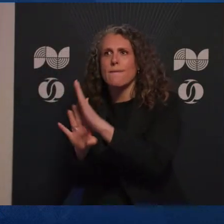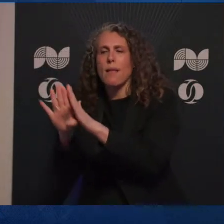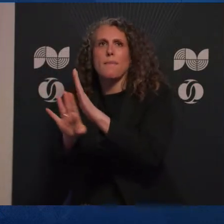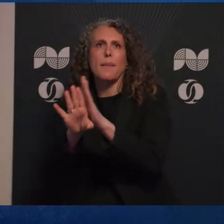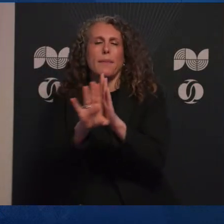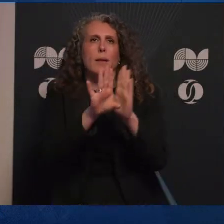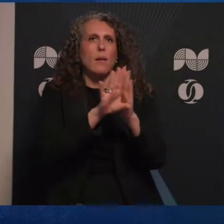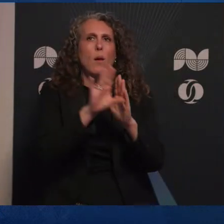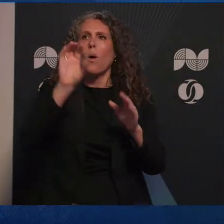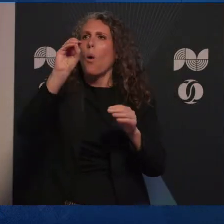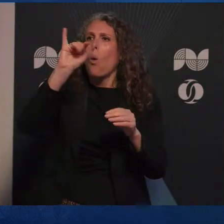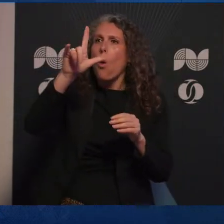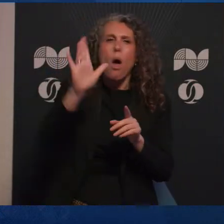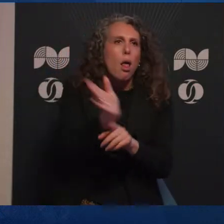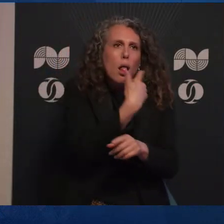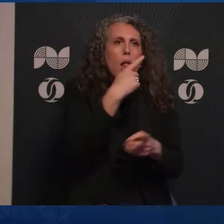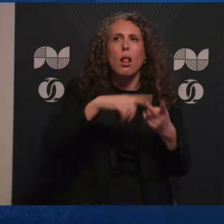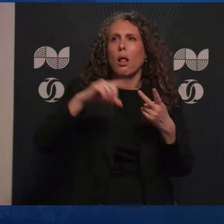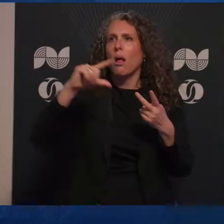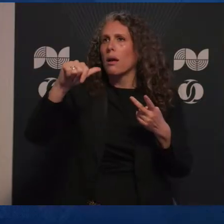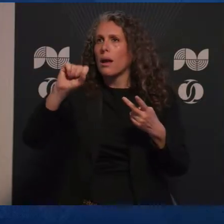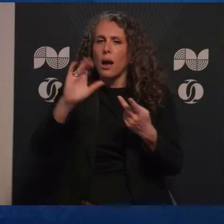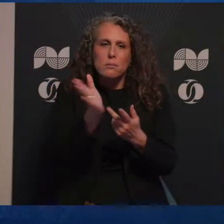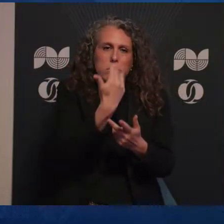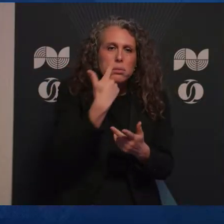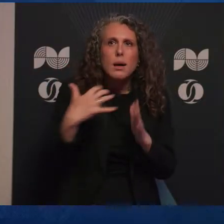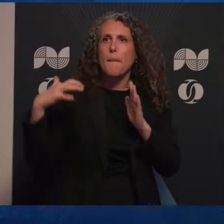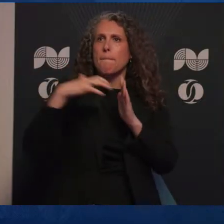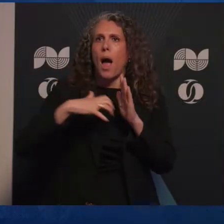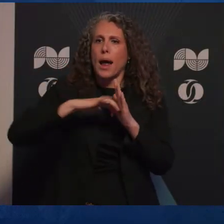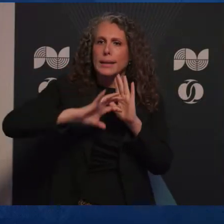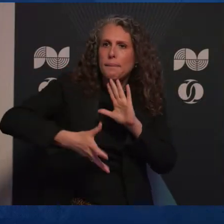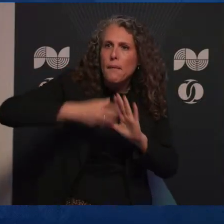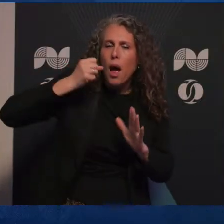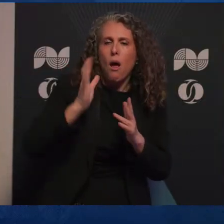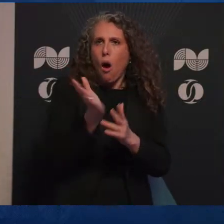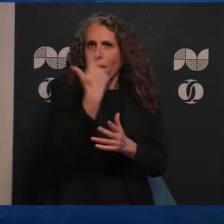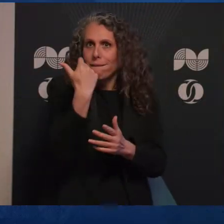from oil, away from gas, away from mining. And